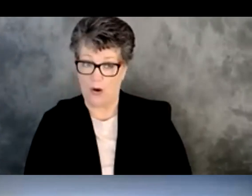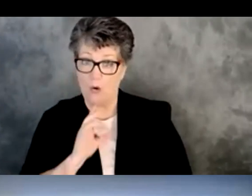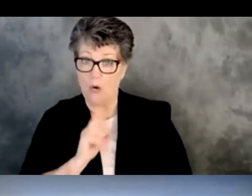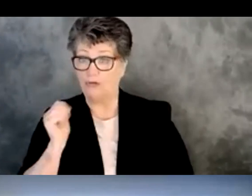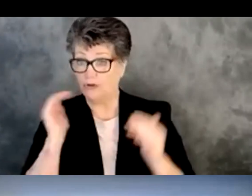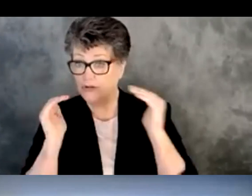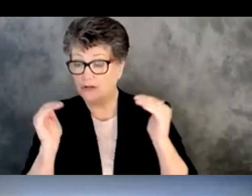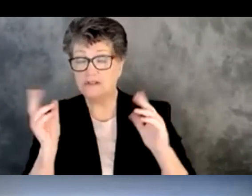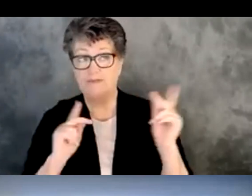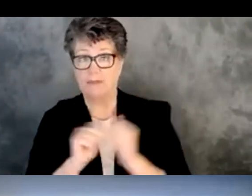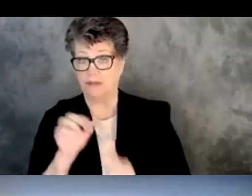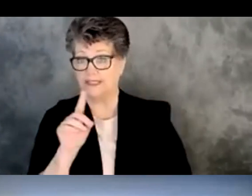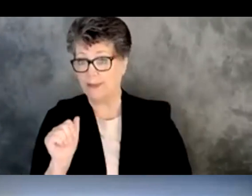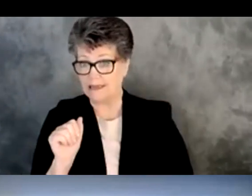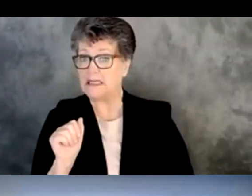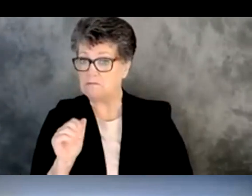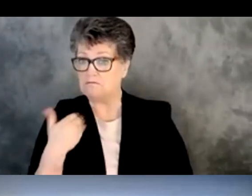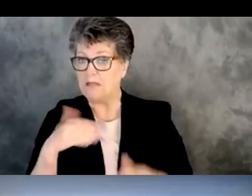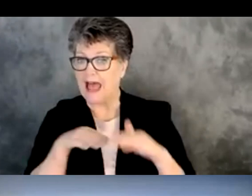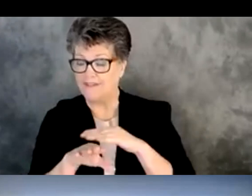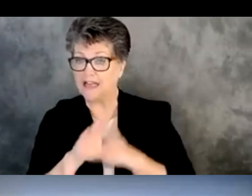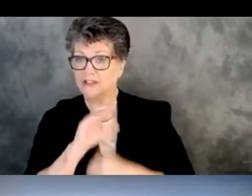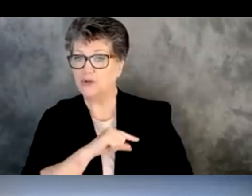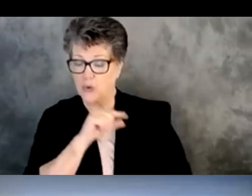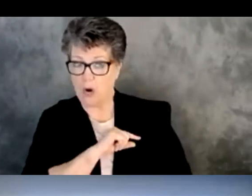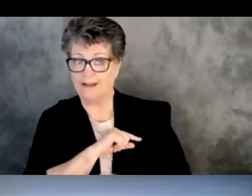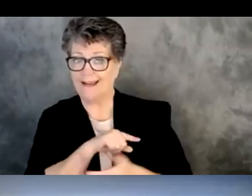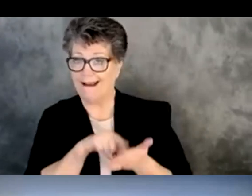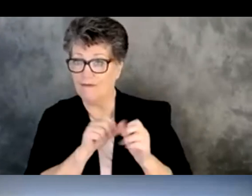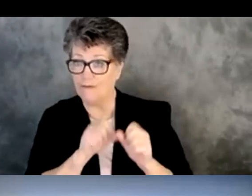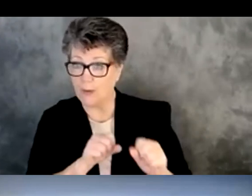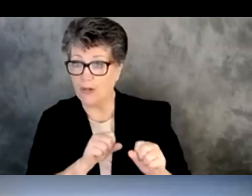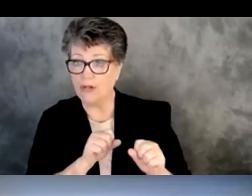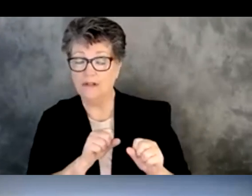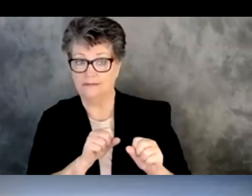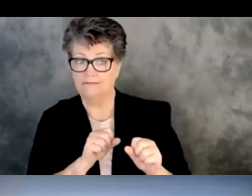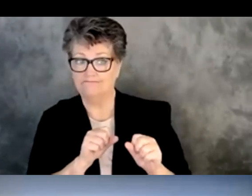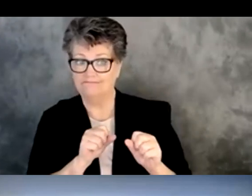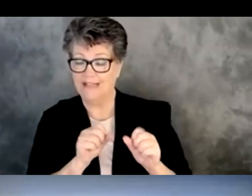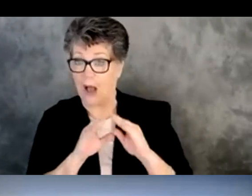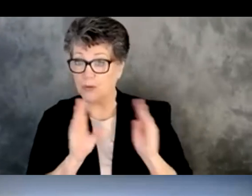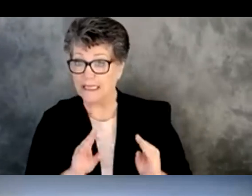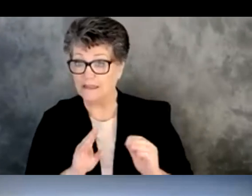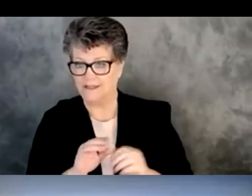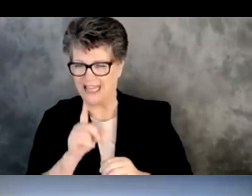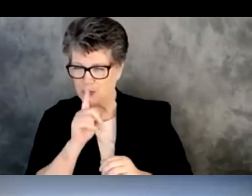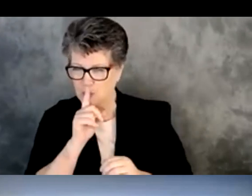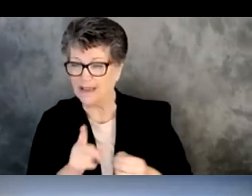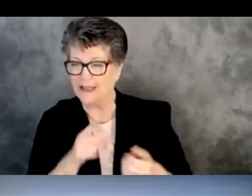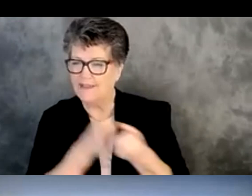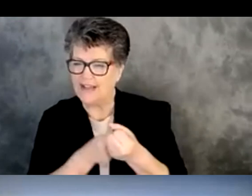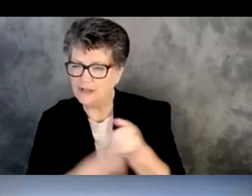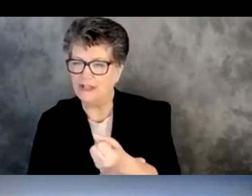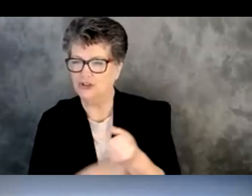and people with disabilities have access to quality, affordable, and accessible housing. This is really the underpinning